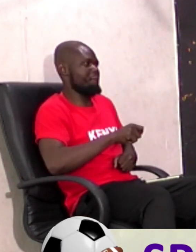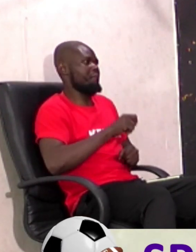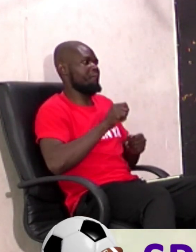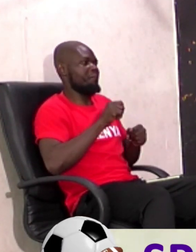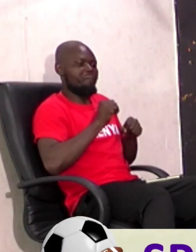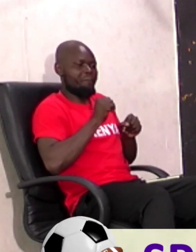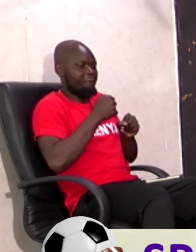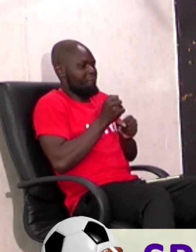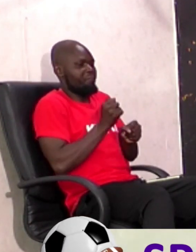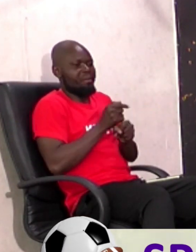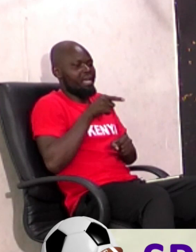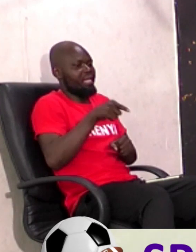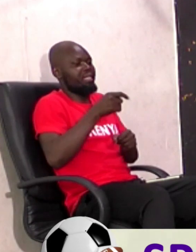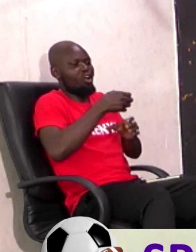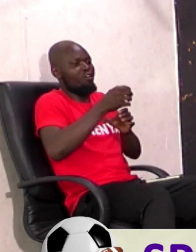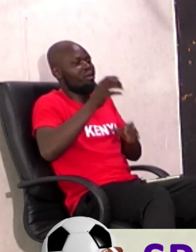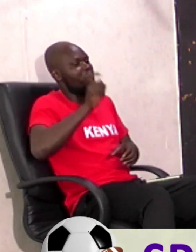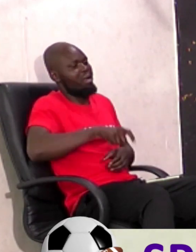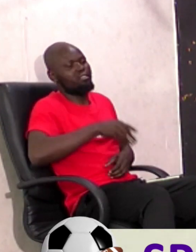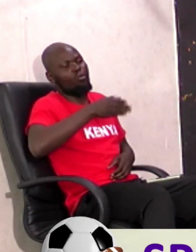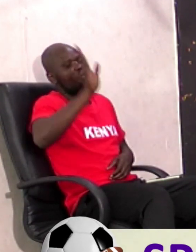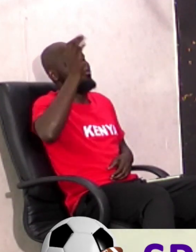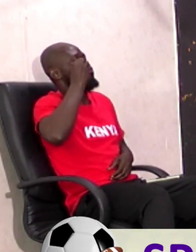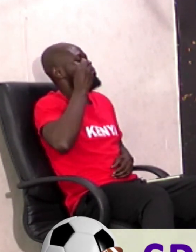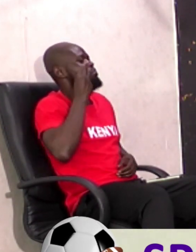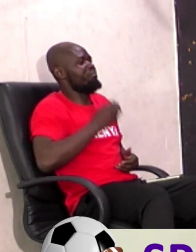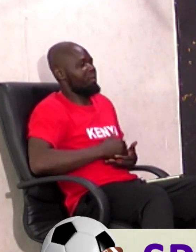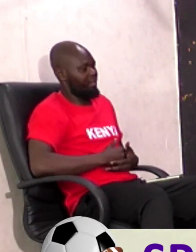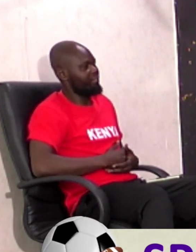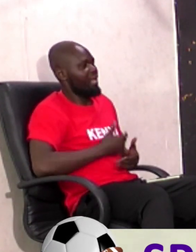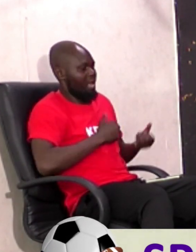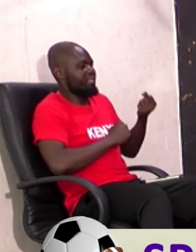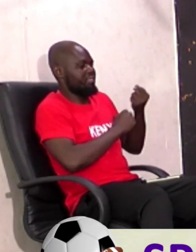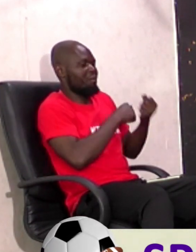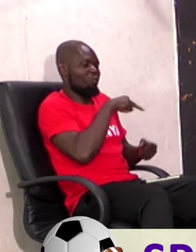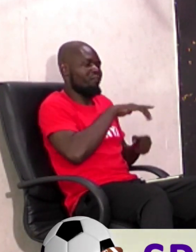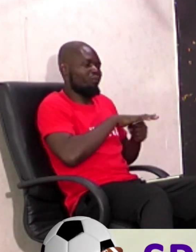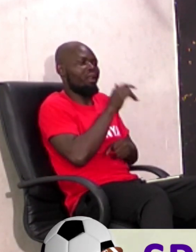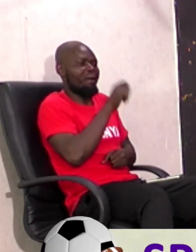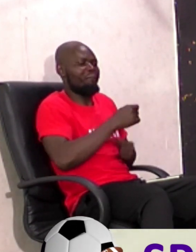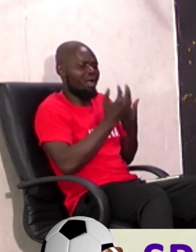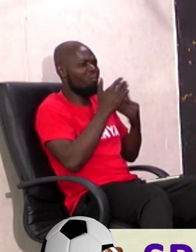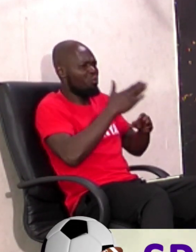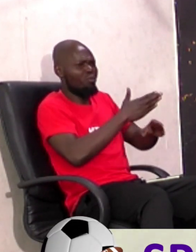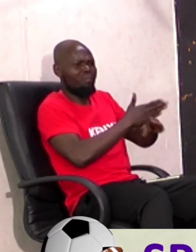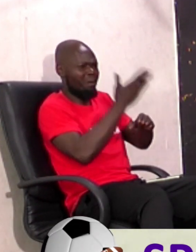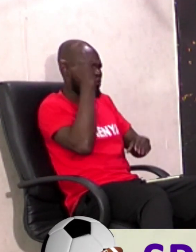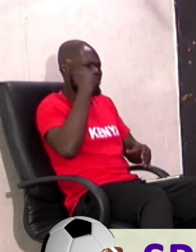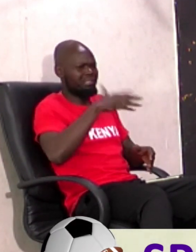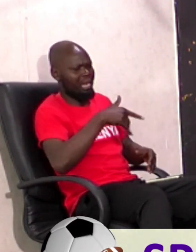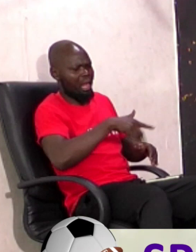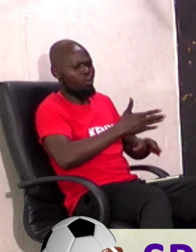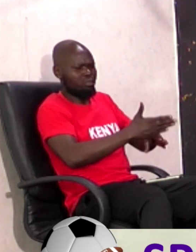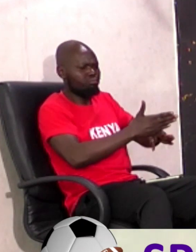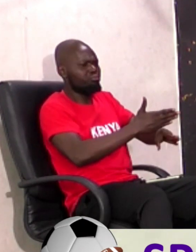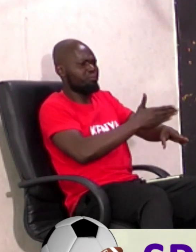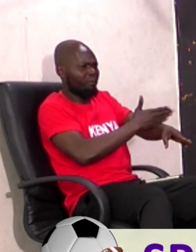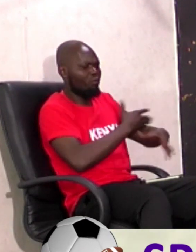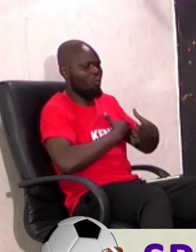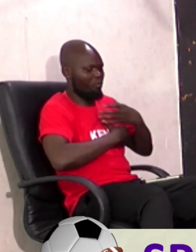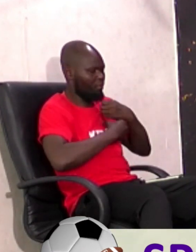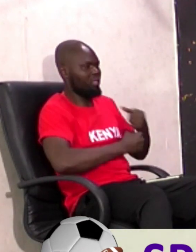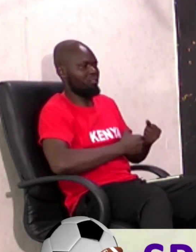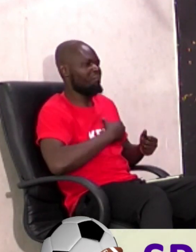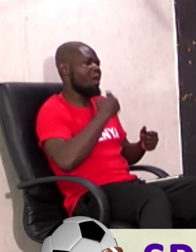it's not that. They feel that maybe it's not just a strong team and maybe they want to go home. Right. But for me, I would